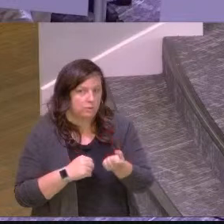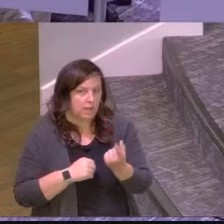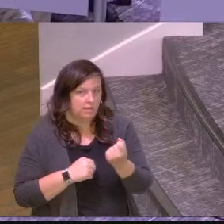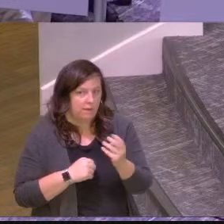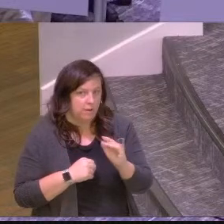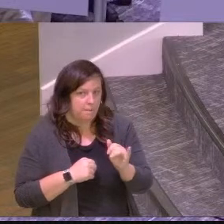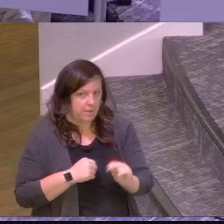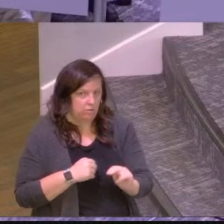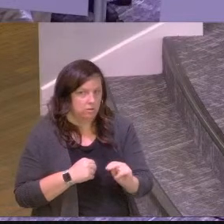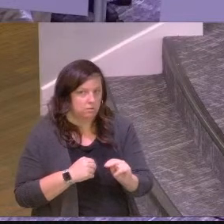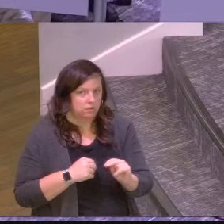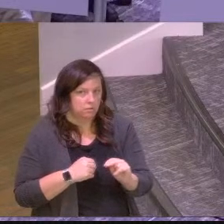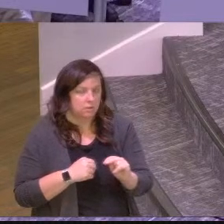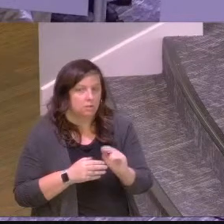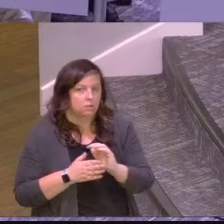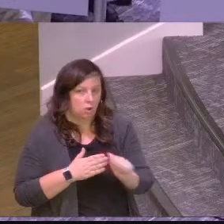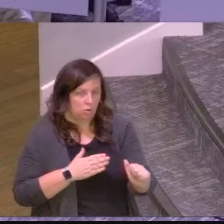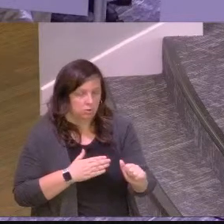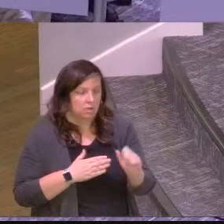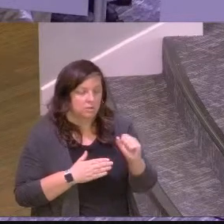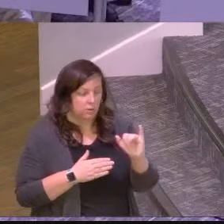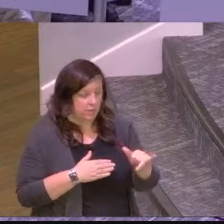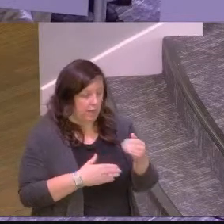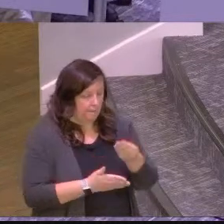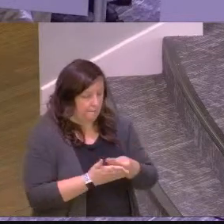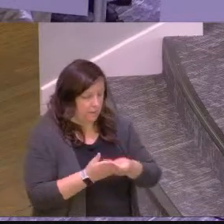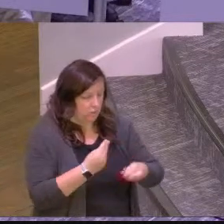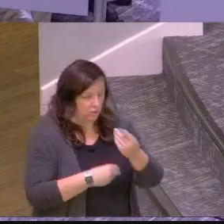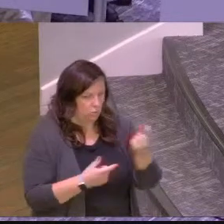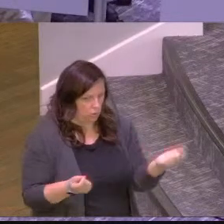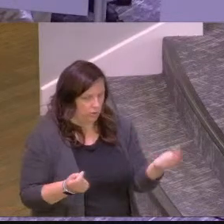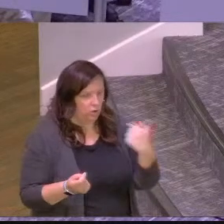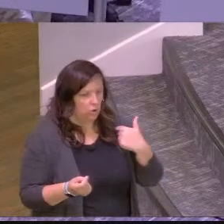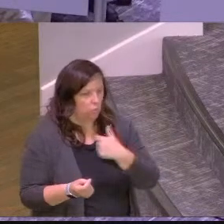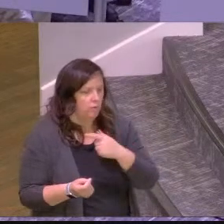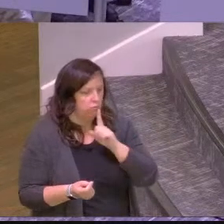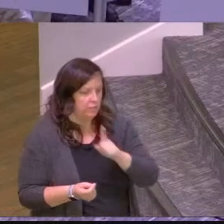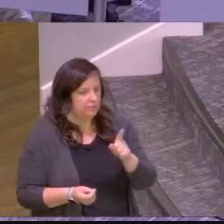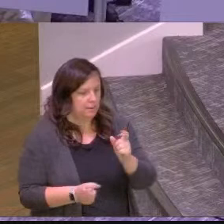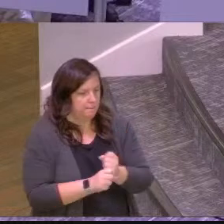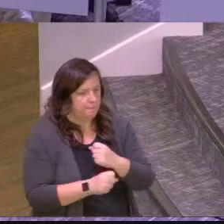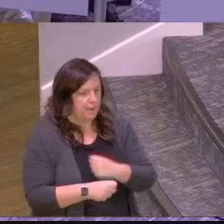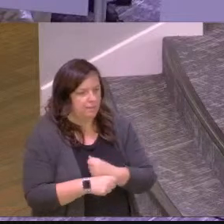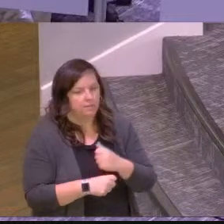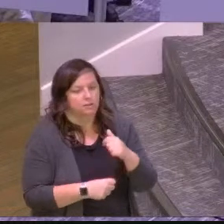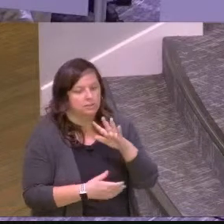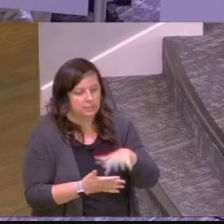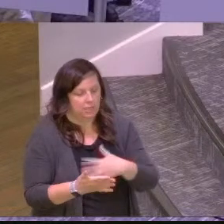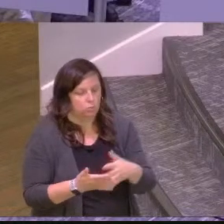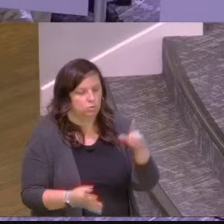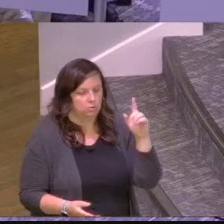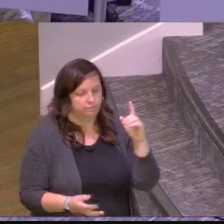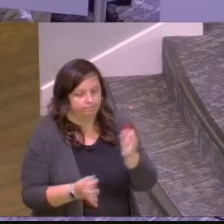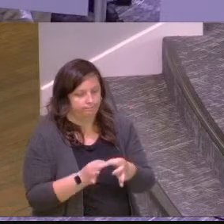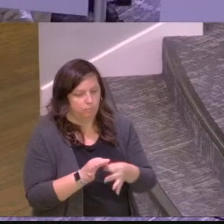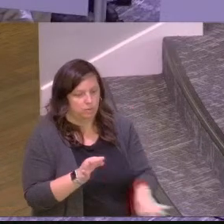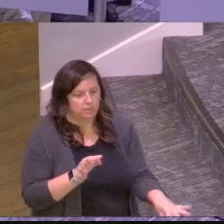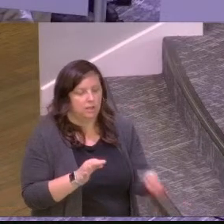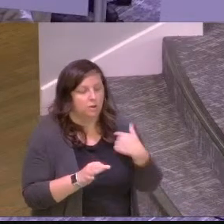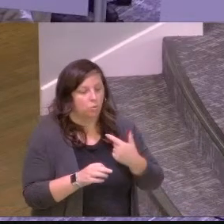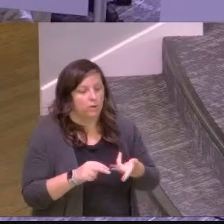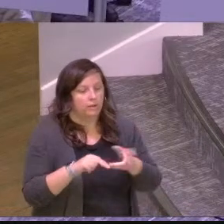budget, what did we do? We really simplified those salary schedules. We increased hourly rates for all employees